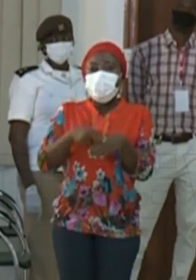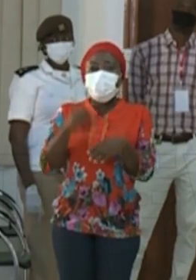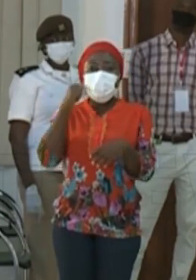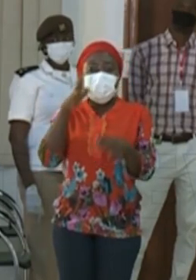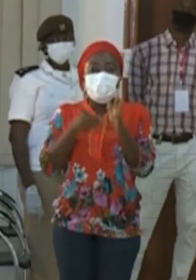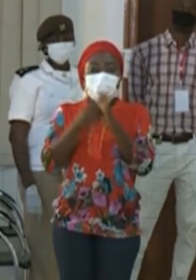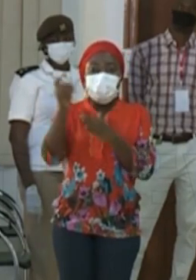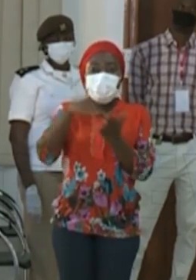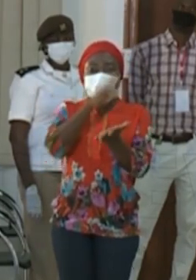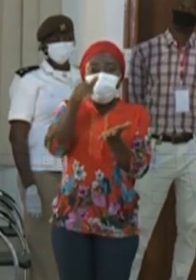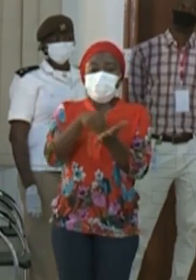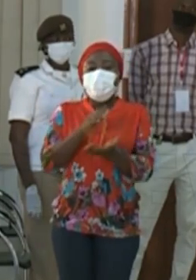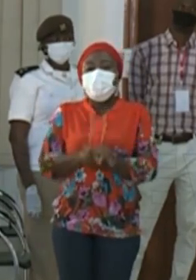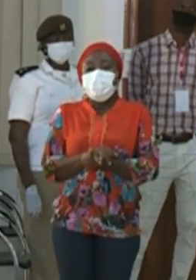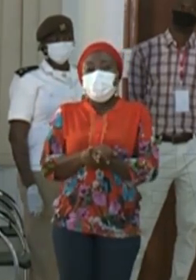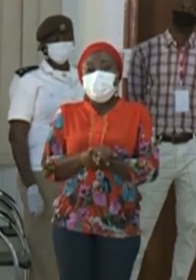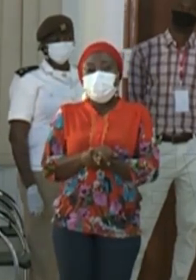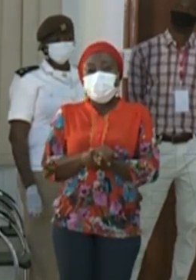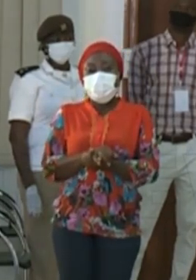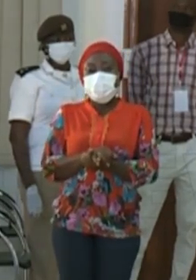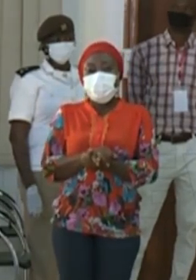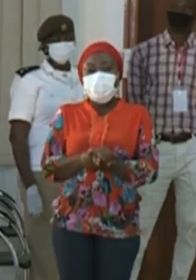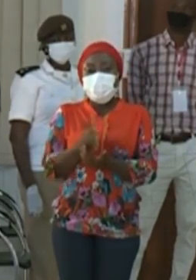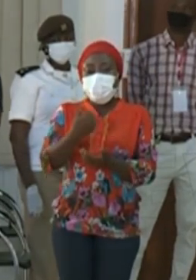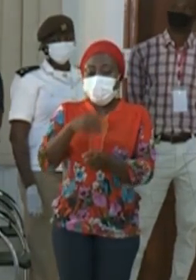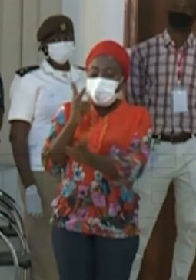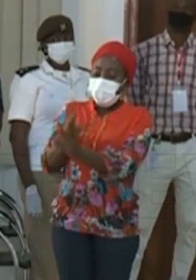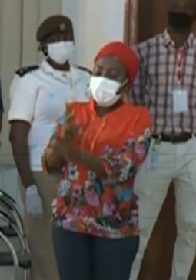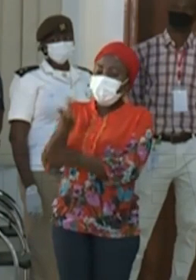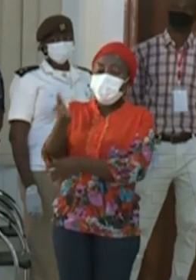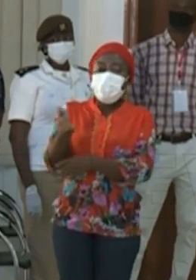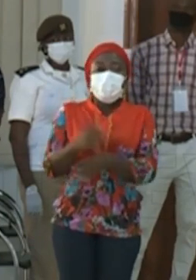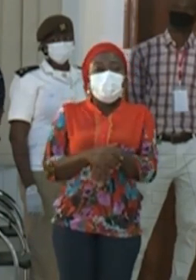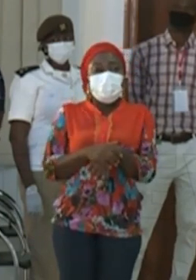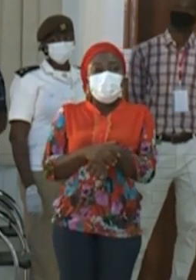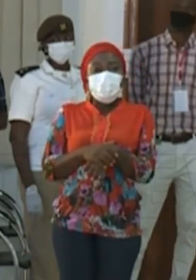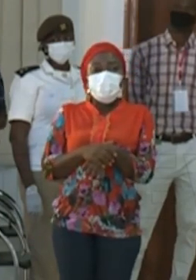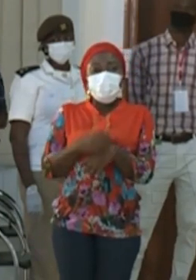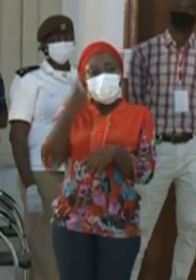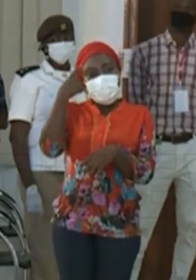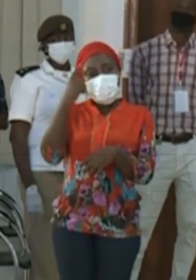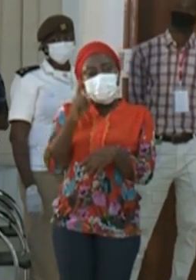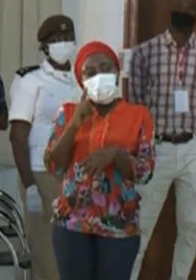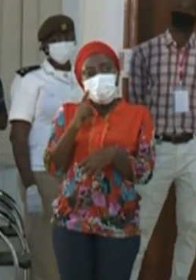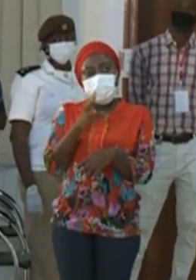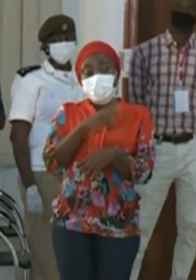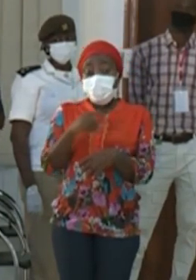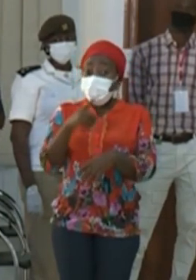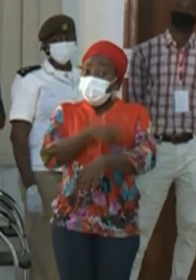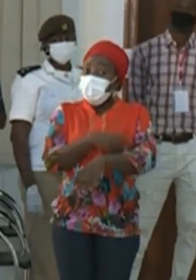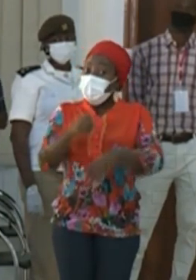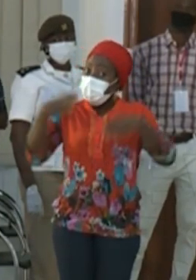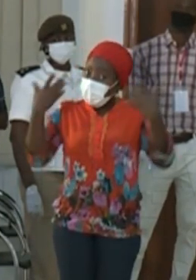Development Center. They were quarantined there for, and the days have